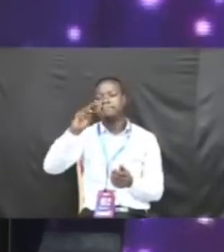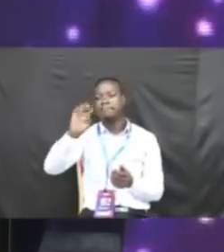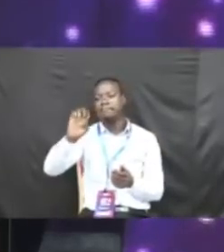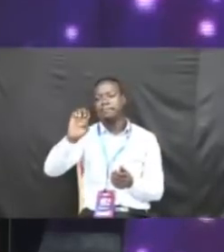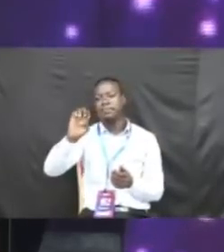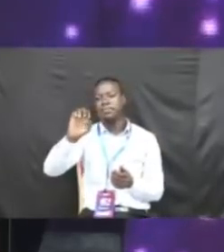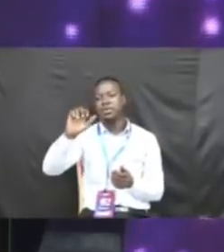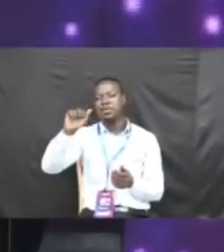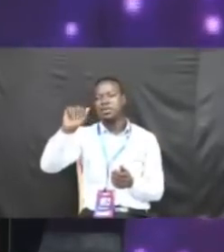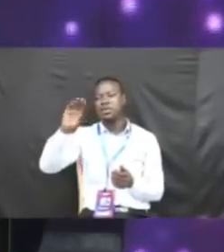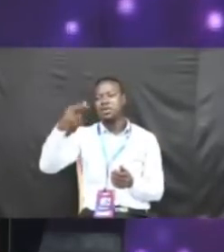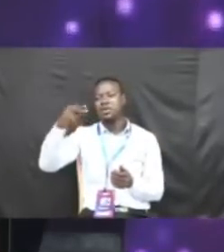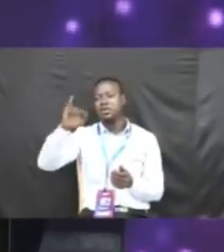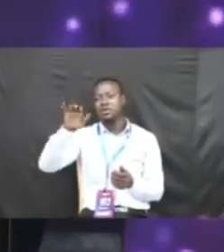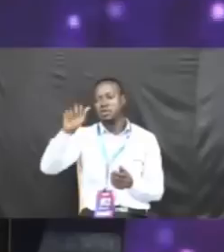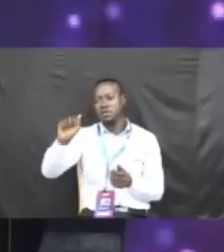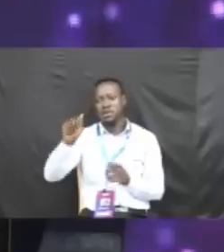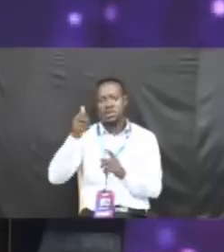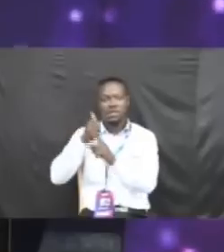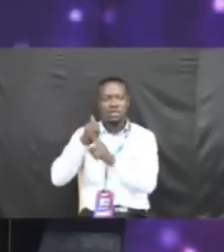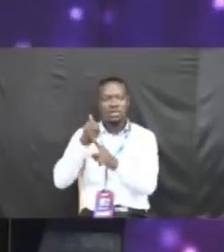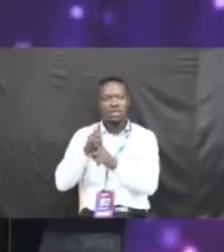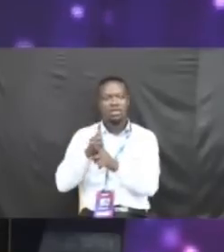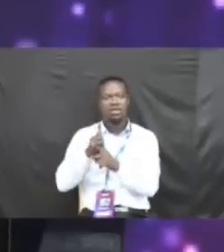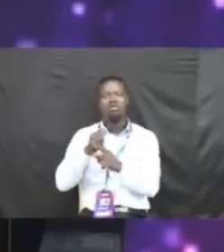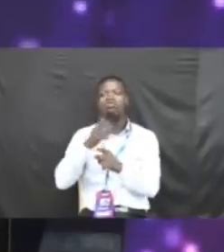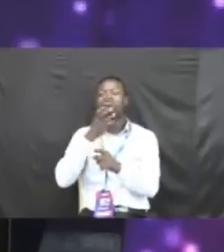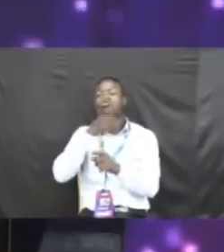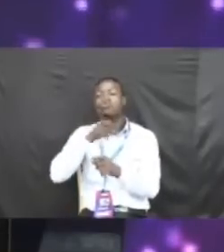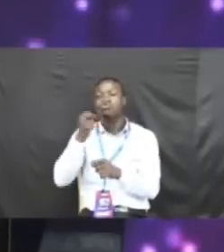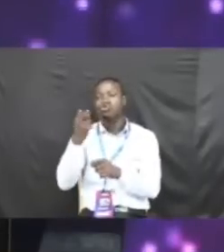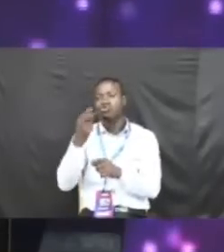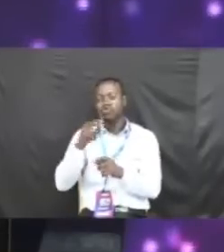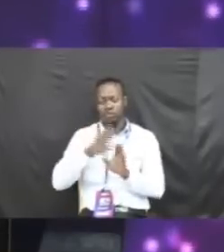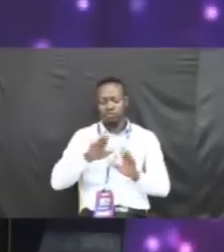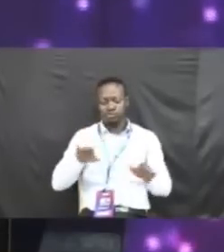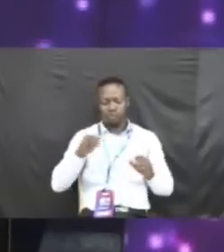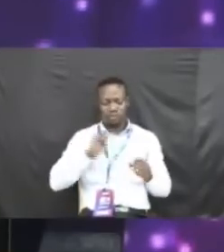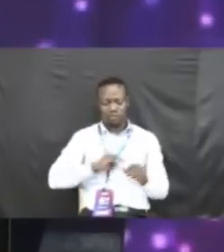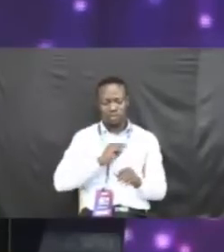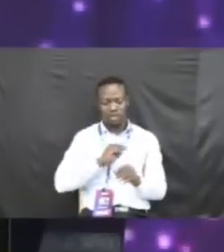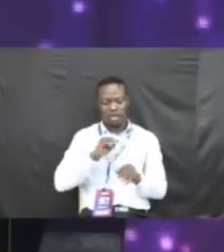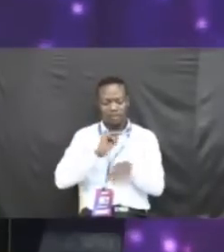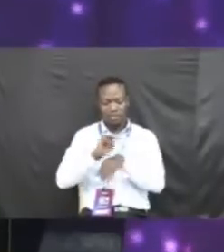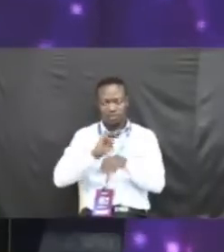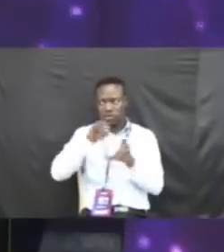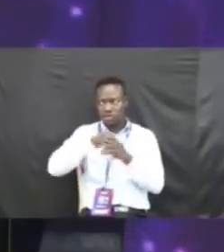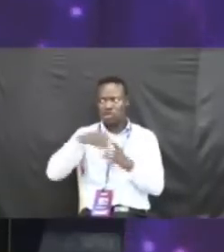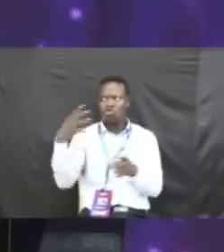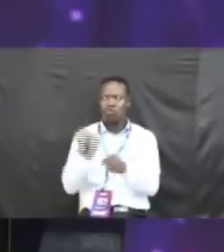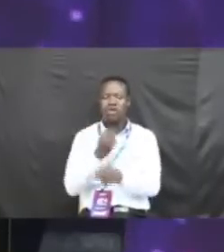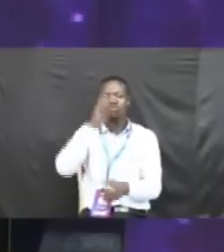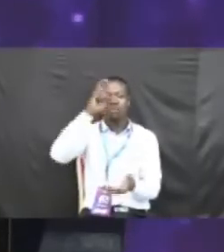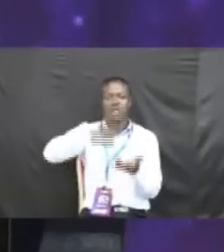a 12year-old girl a member of the Fumesa district children ministry bombata won the 2022